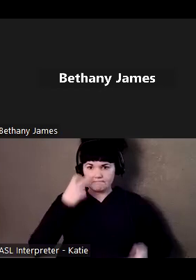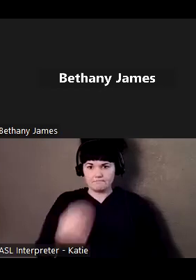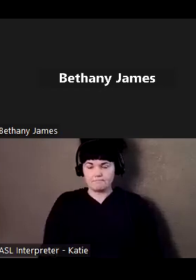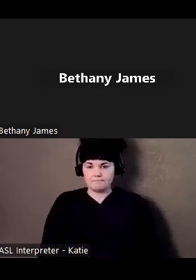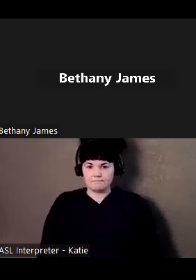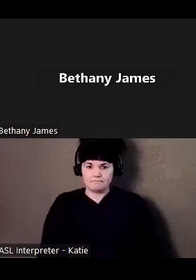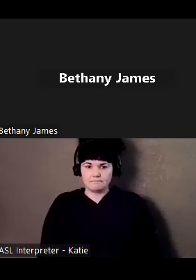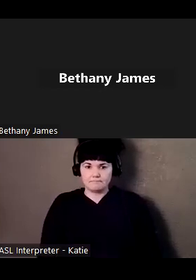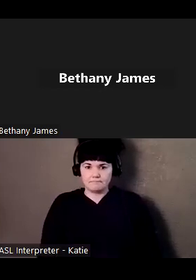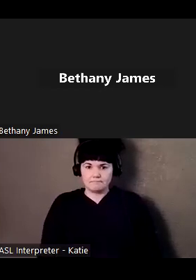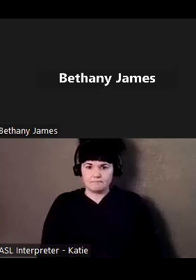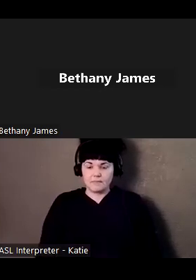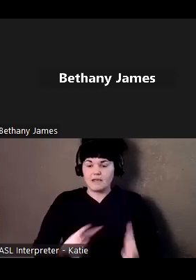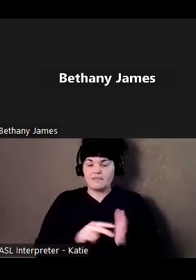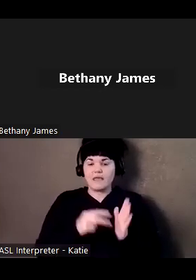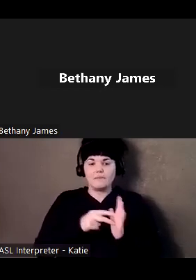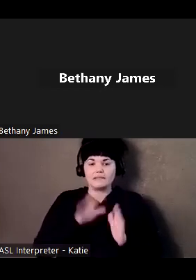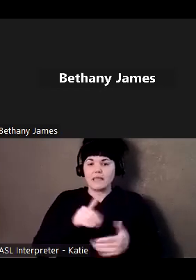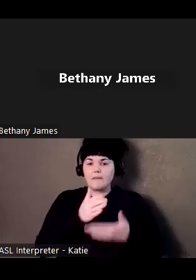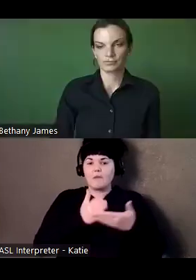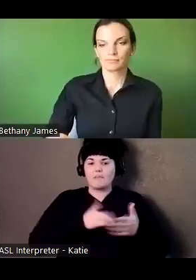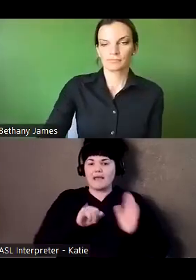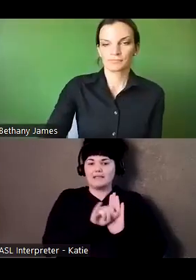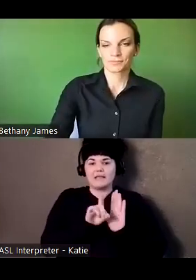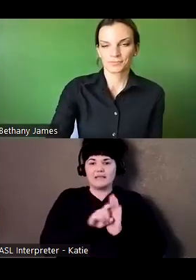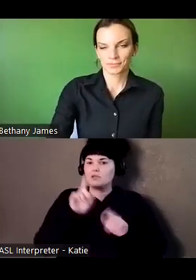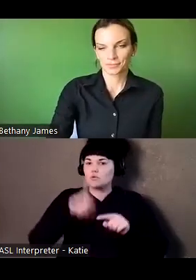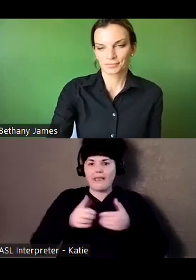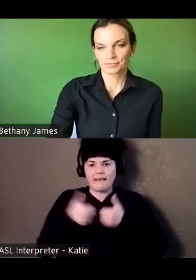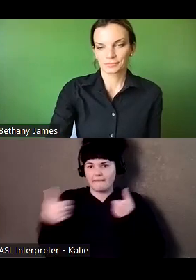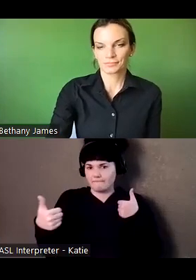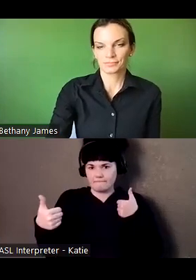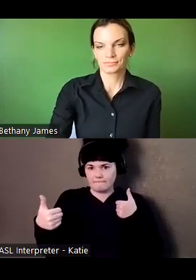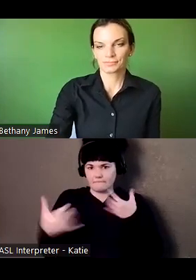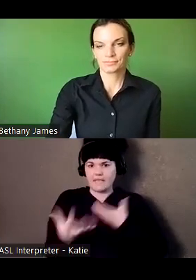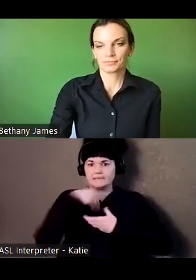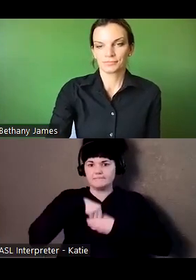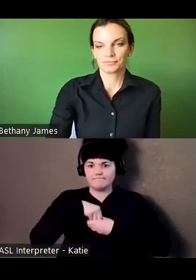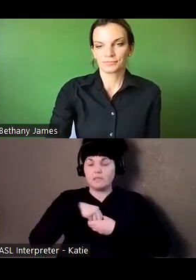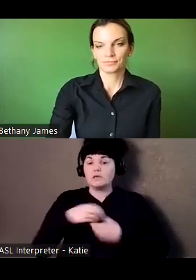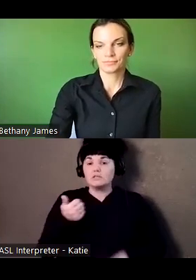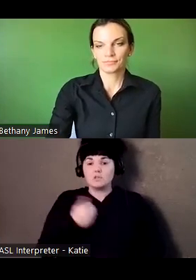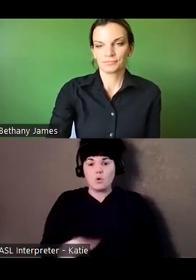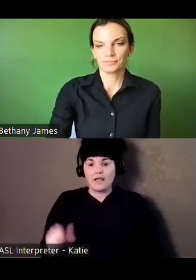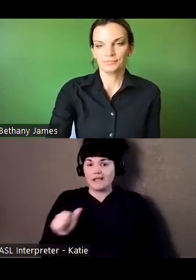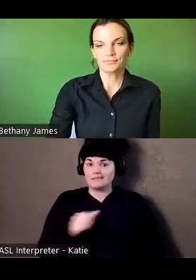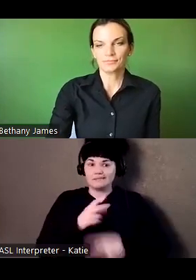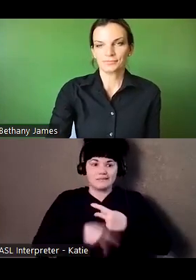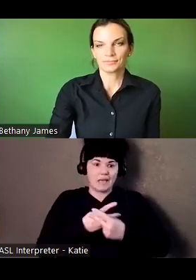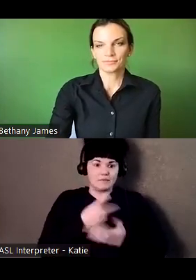constitutes as that's an immutable part of my identity. So therefore, by that logic, any kind of treatment